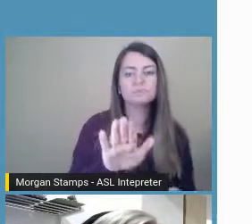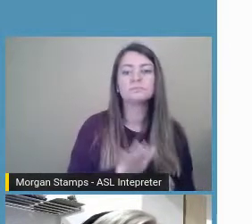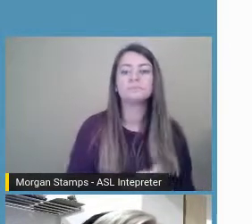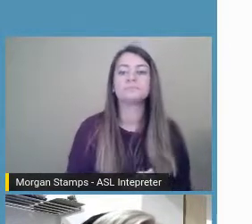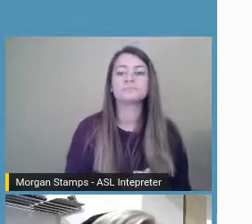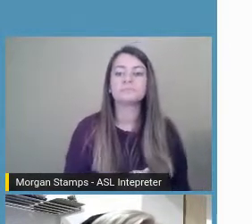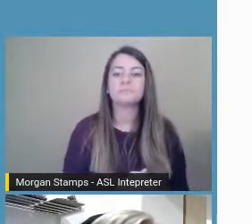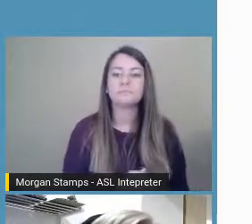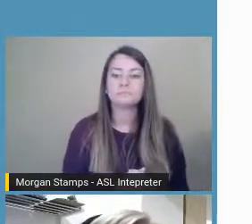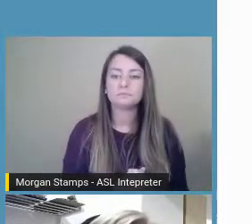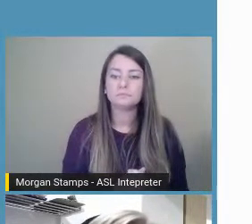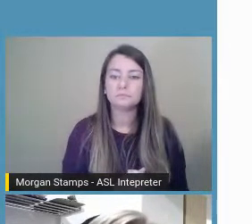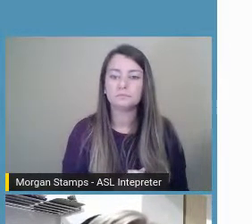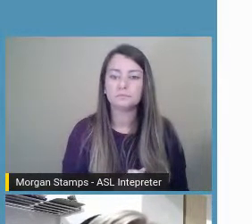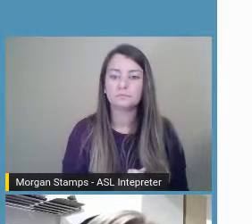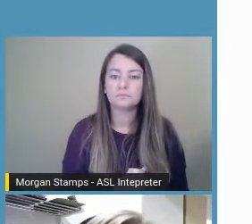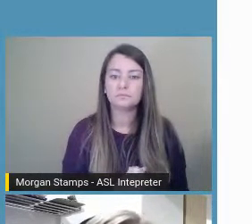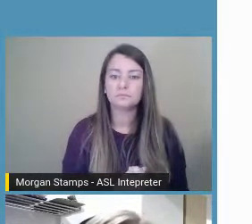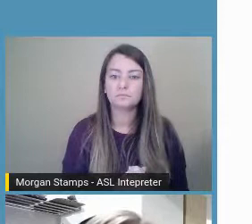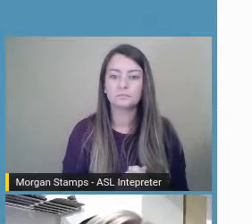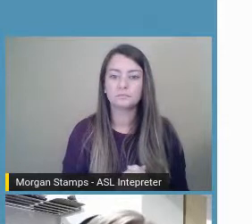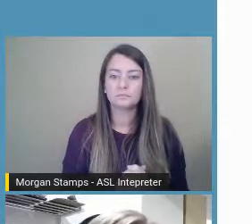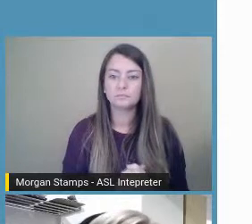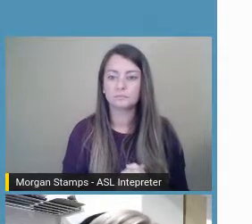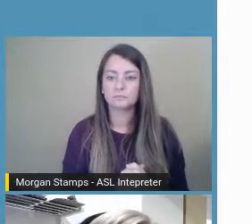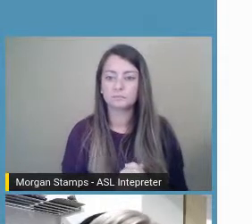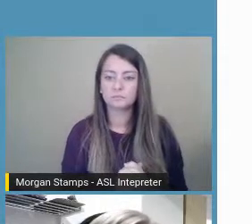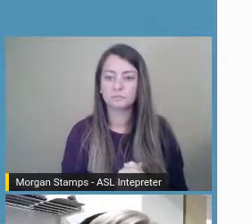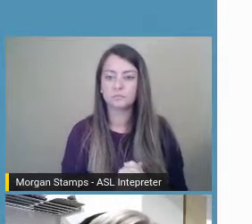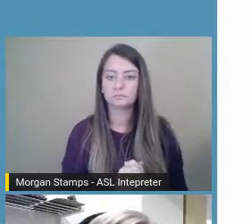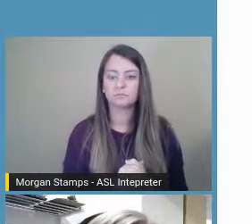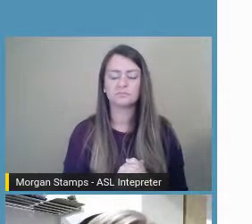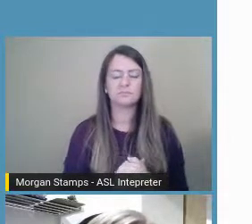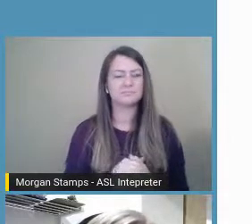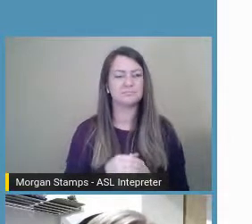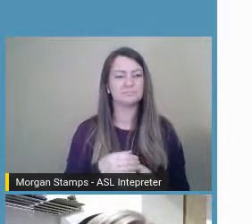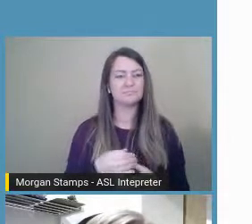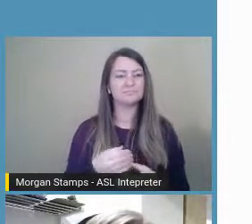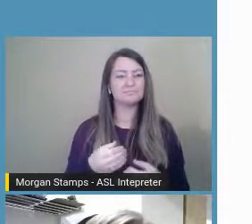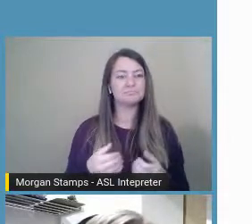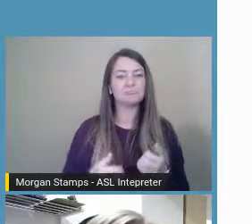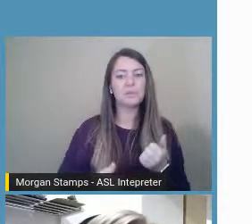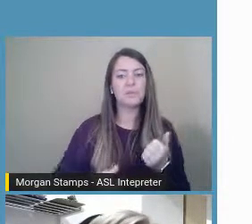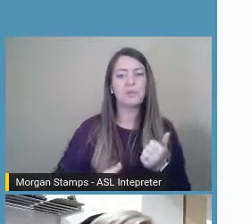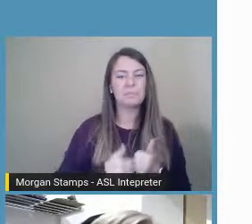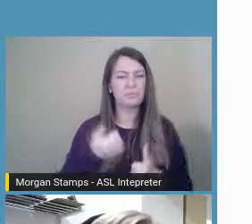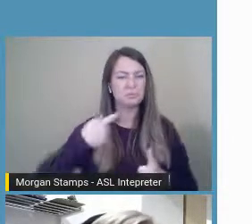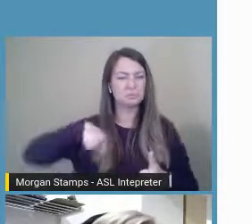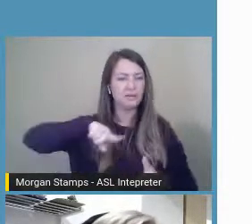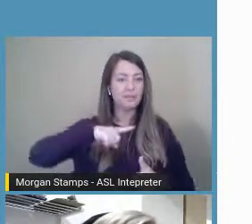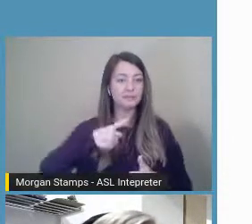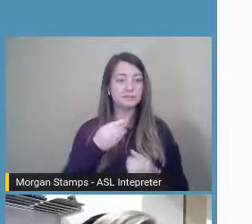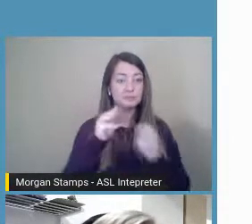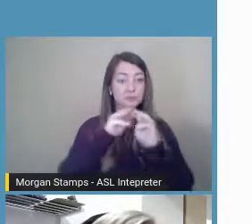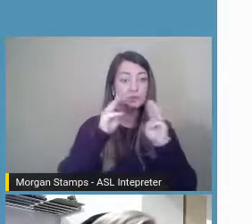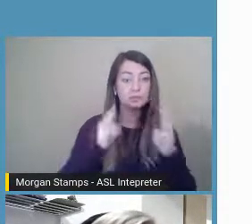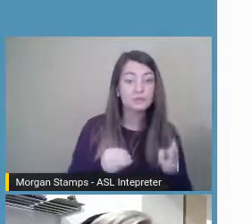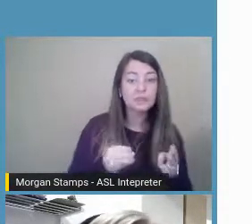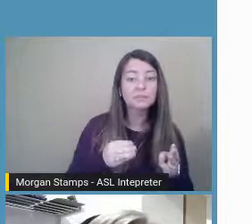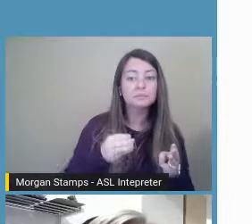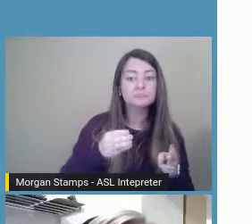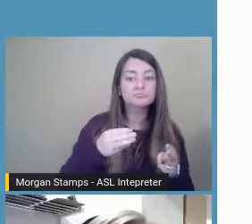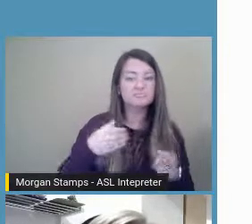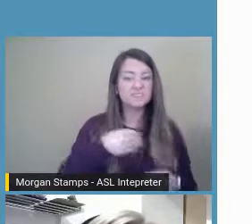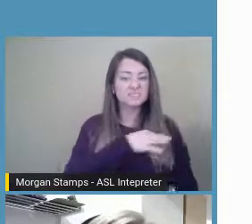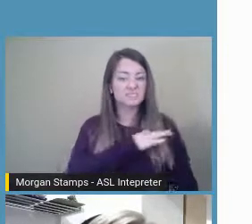of media, and most museum staff are crafters or artists of some kind. The idea behind this program was